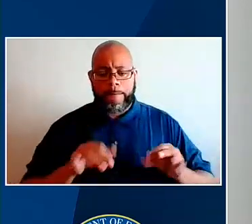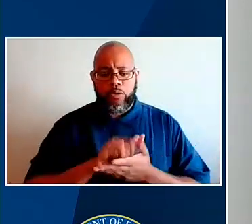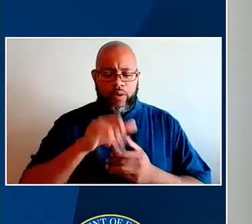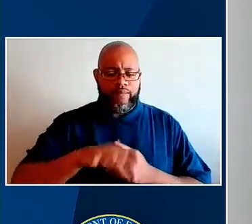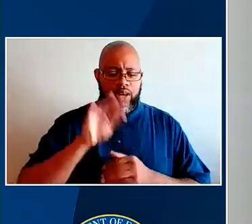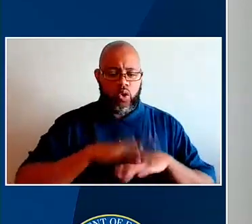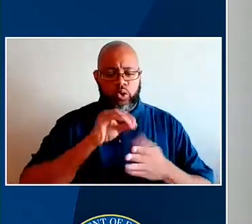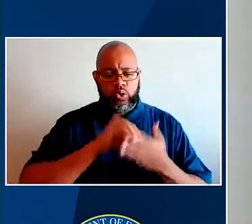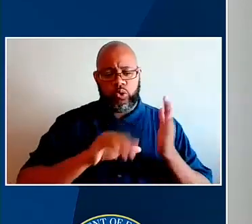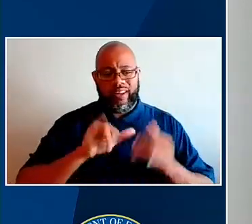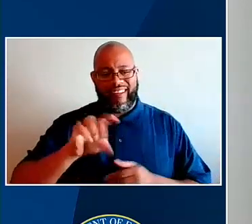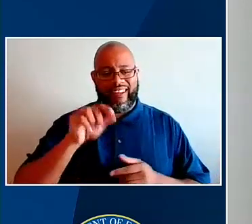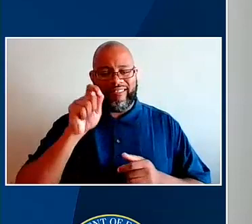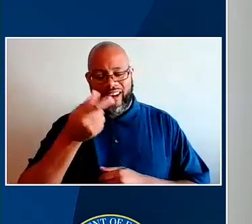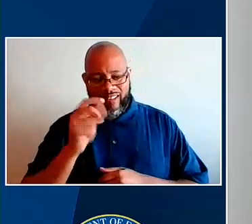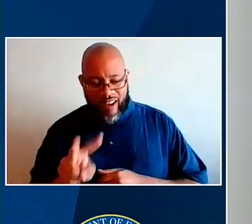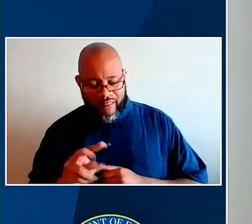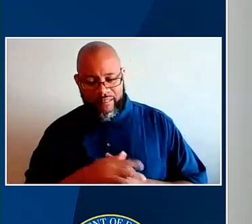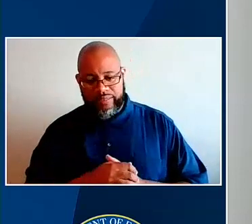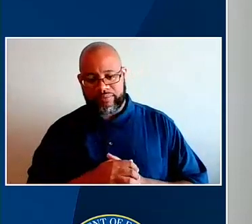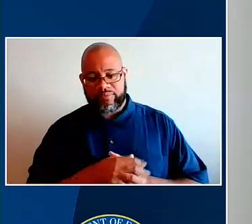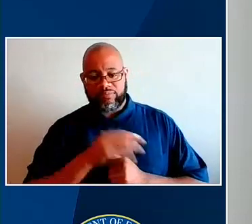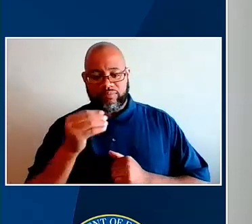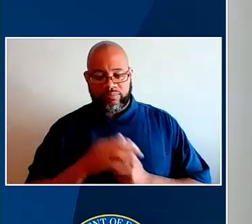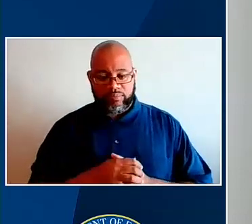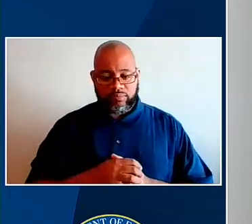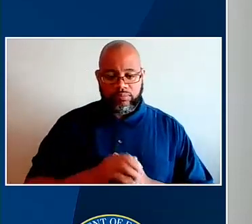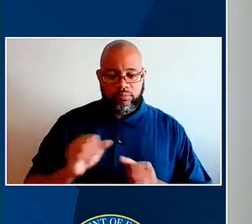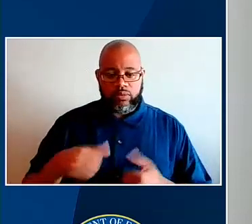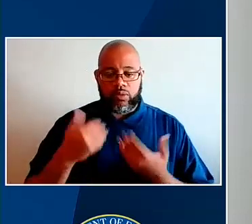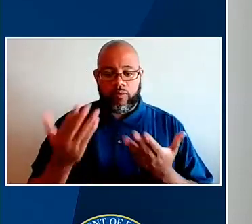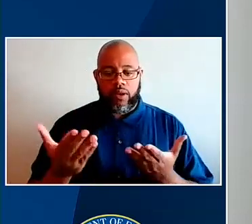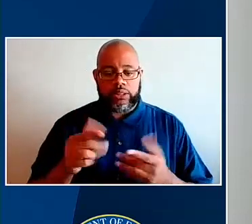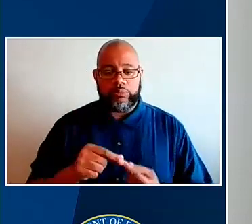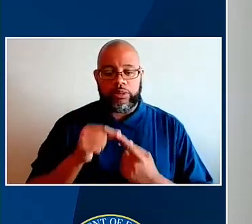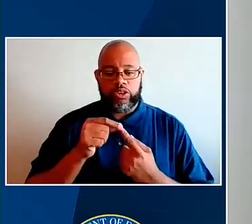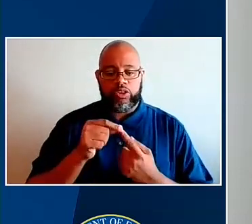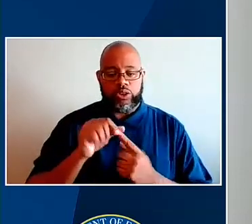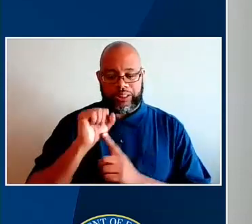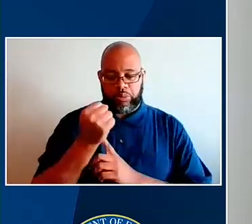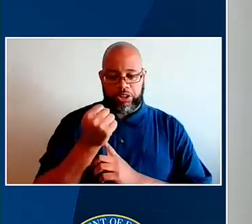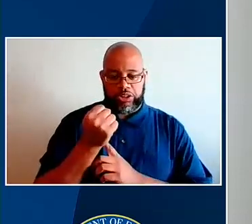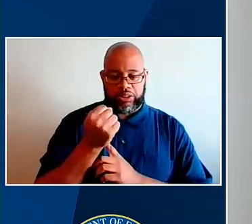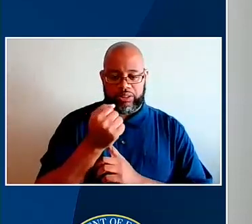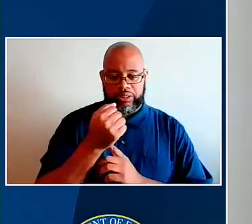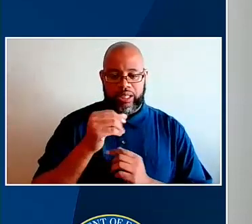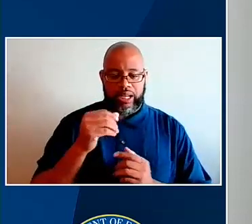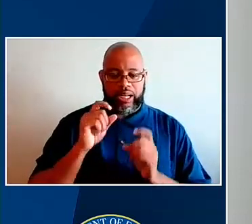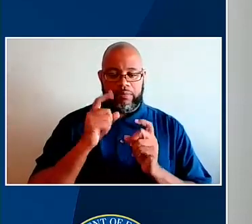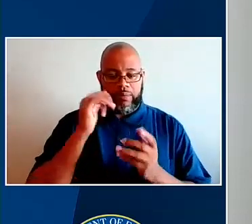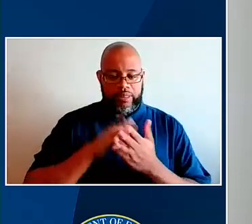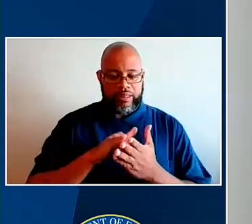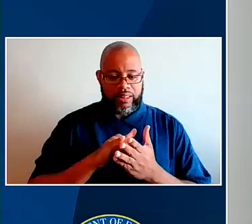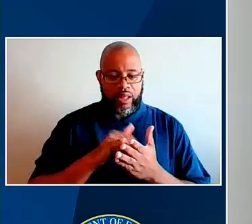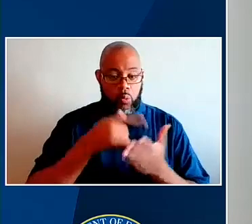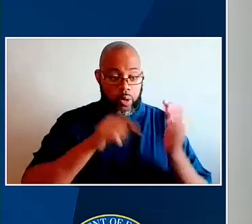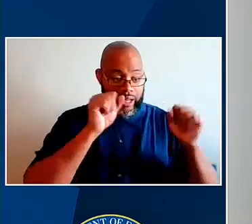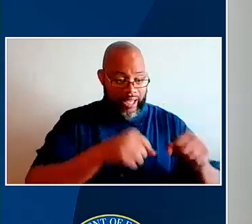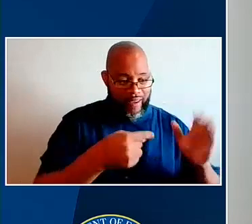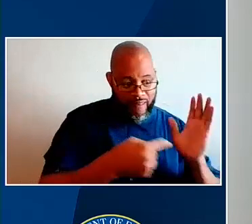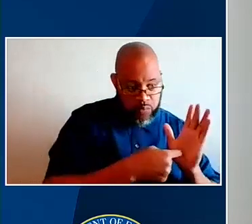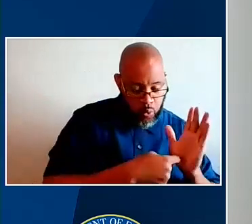on studentaid.gov, and provide special circumstances and give an indication of what they can